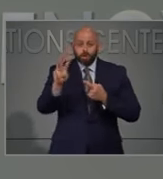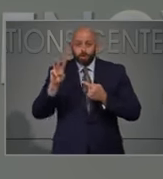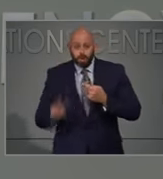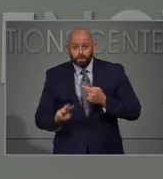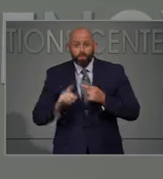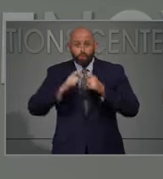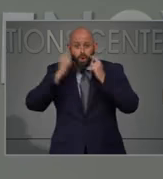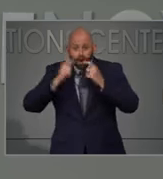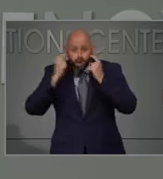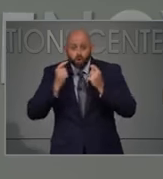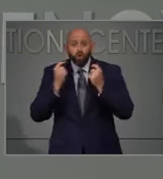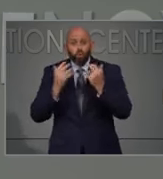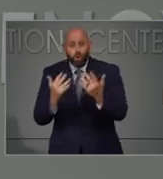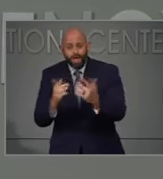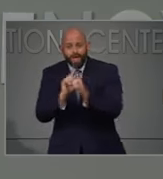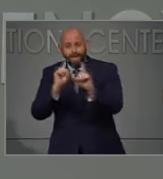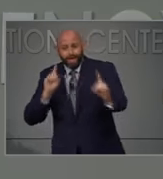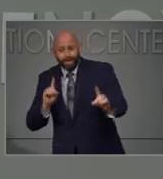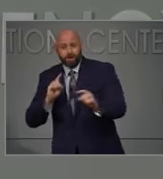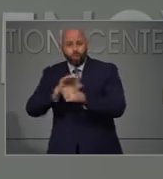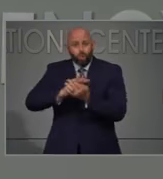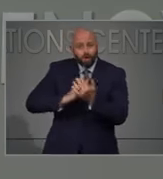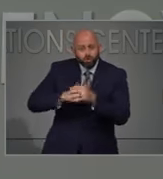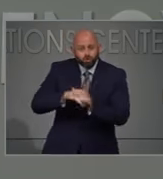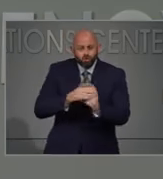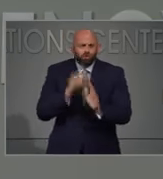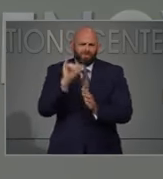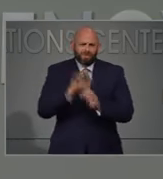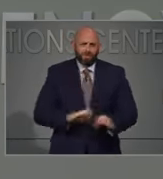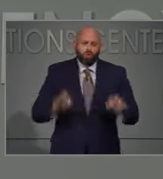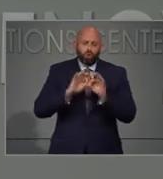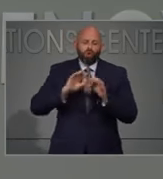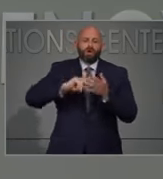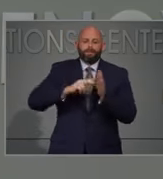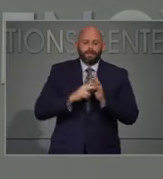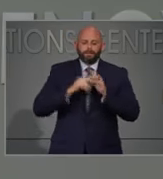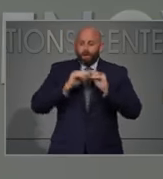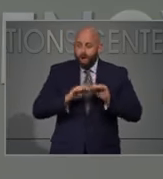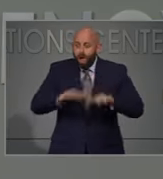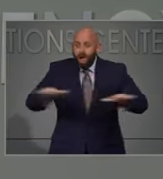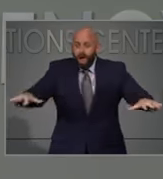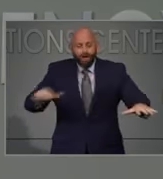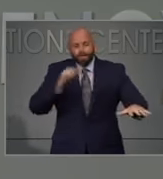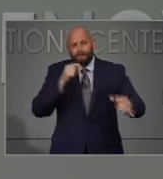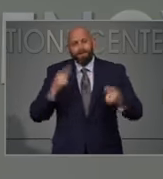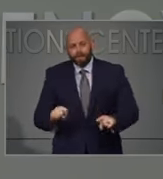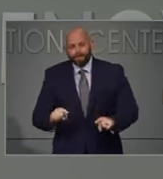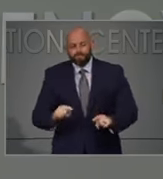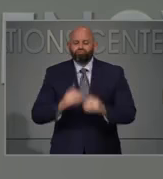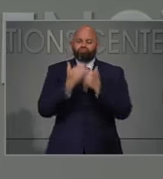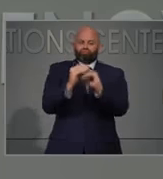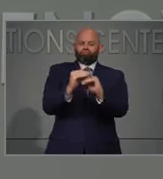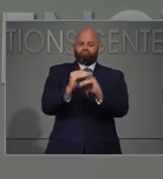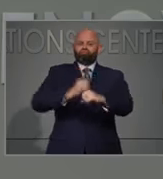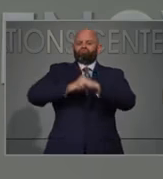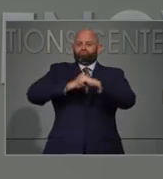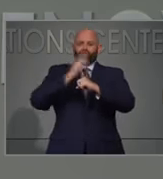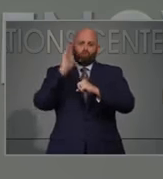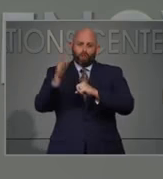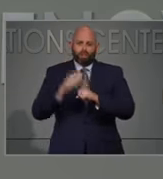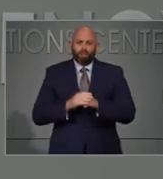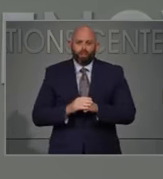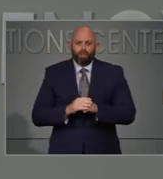can to keep the virus level low, we won't have to ramp up that capacity. And I think we have plenty